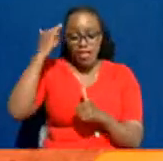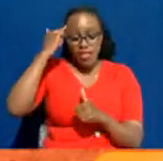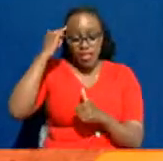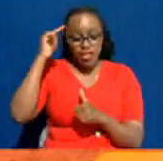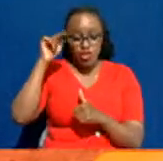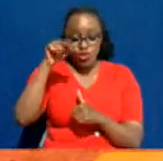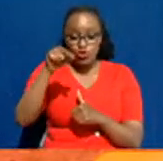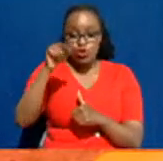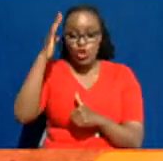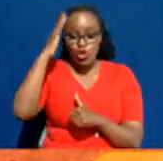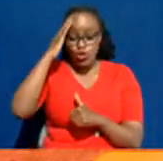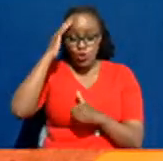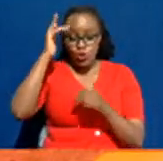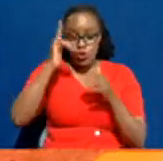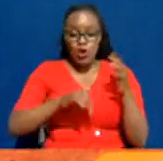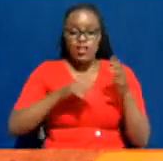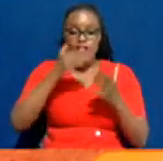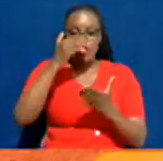know that the